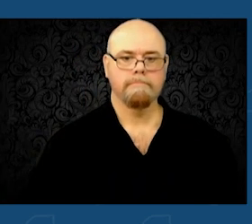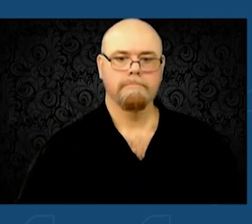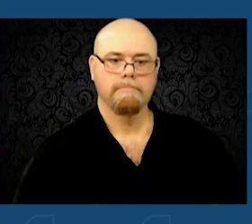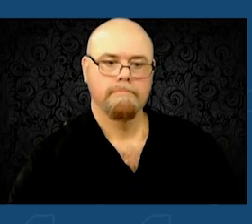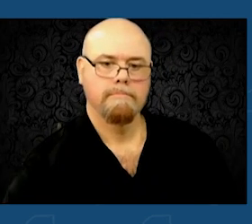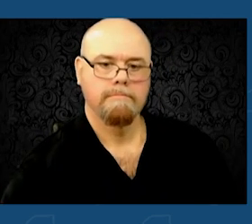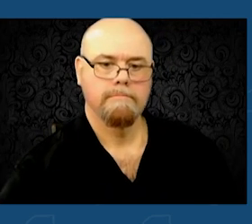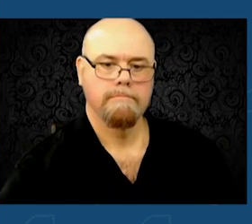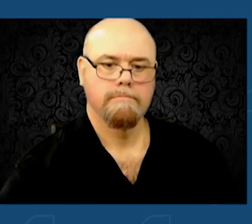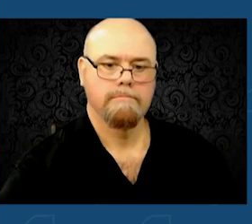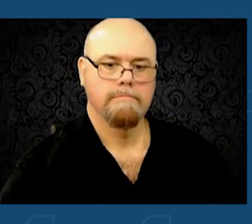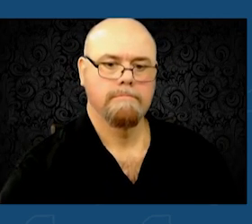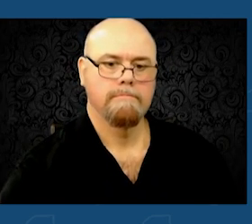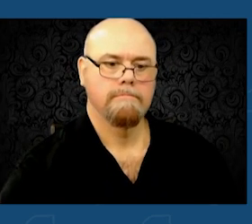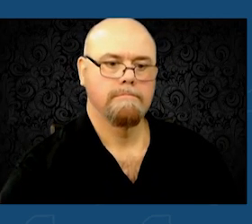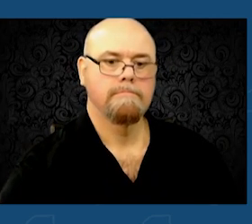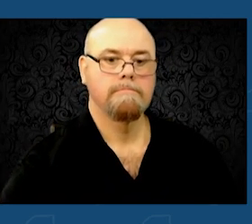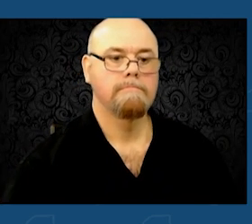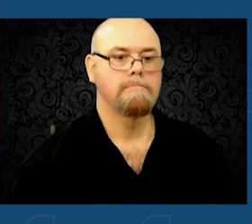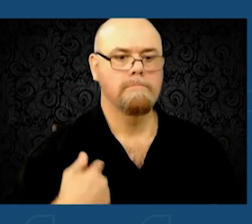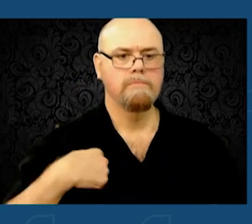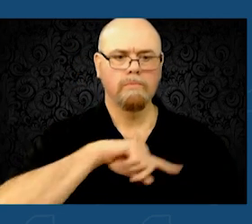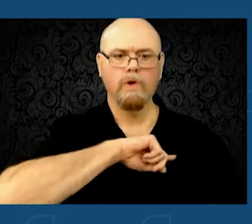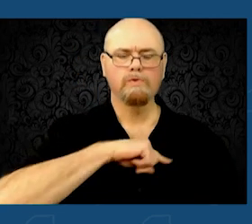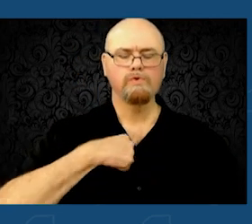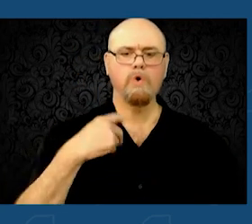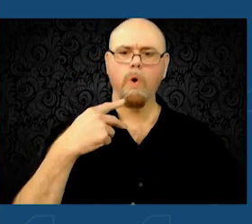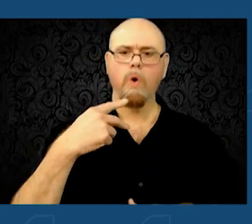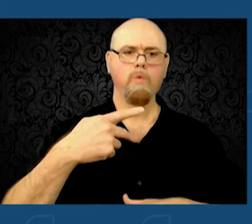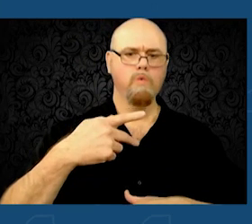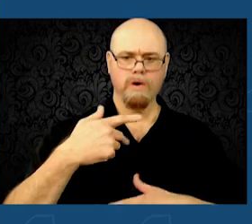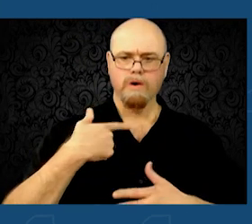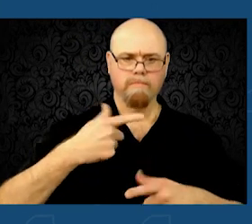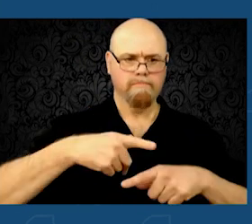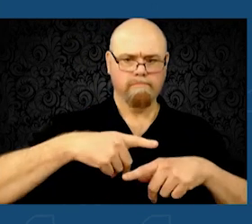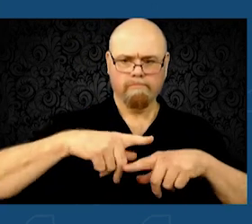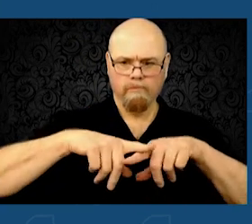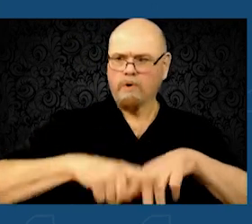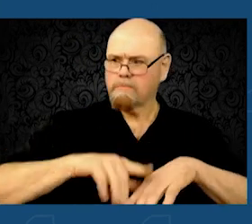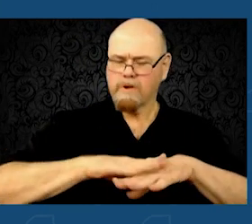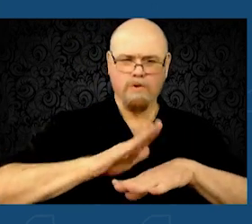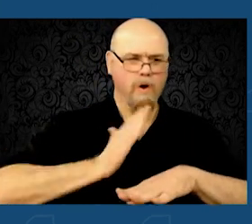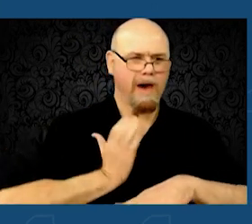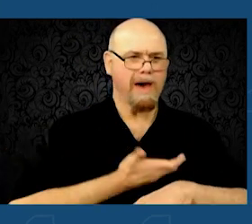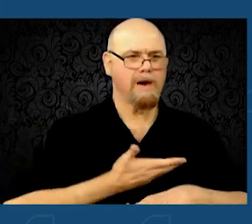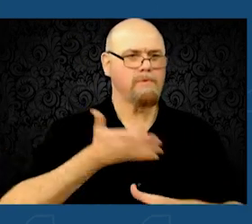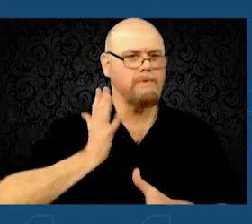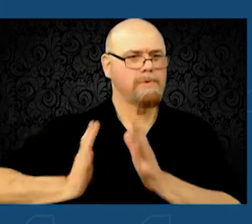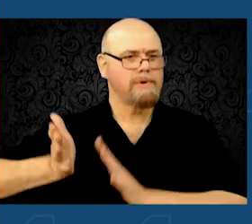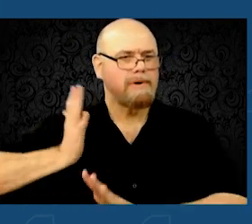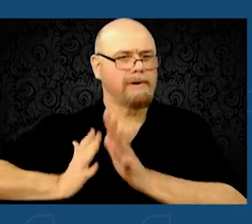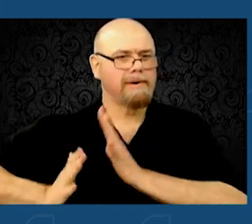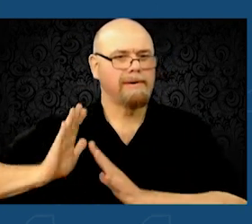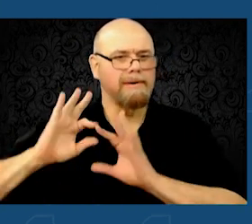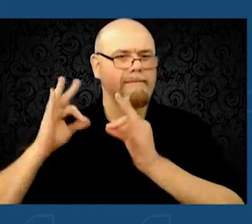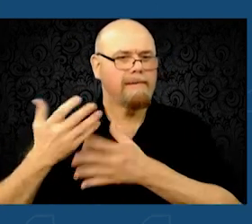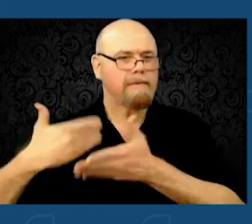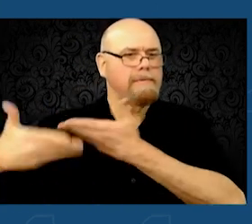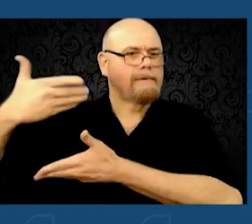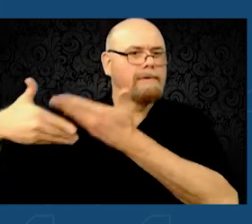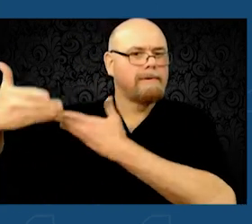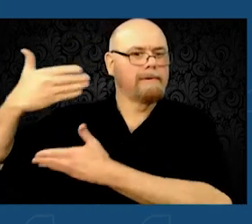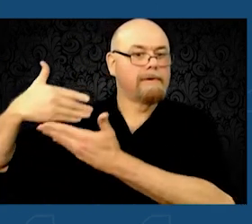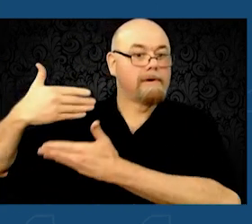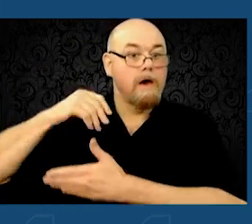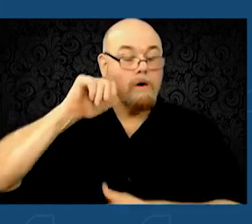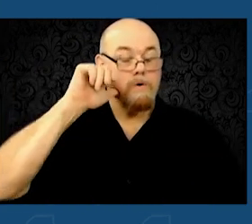We stand on the shoulders of our ancestors, and tomorrow, you and many others